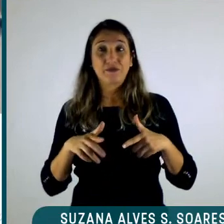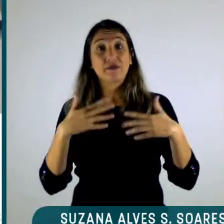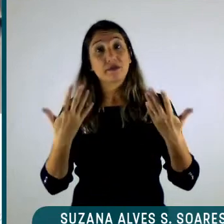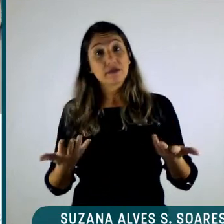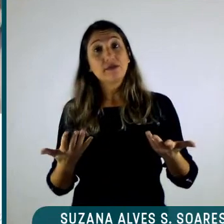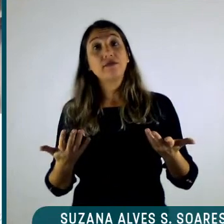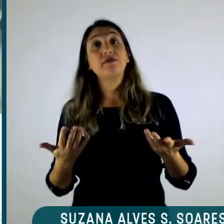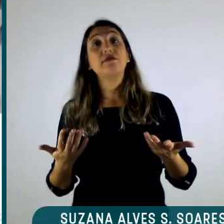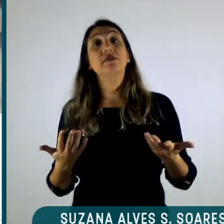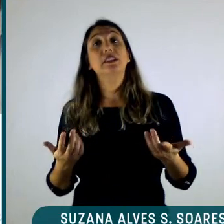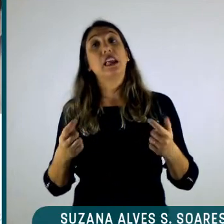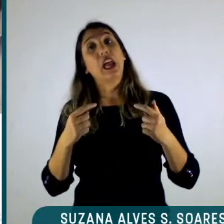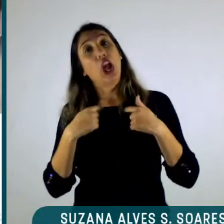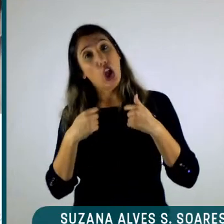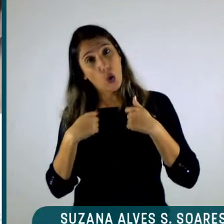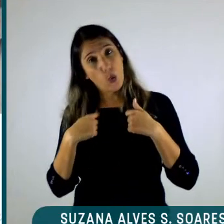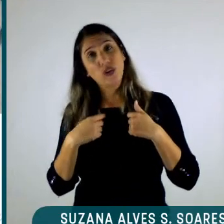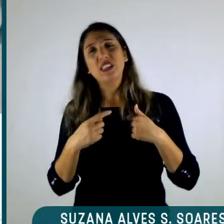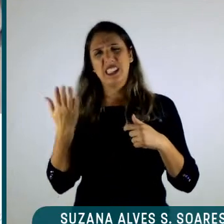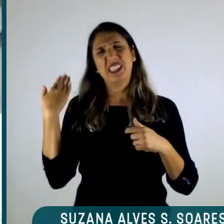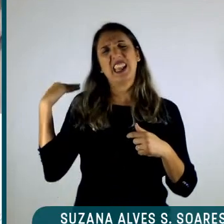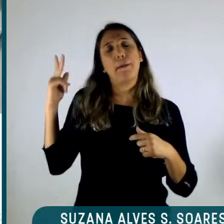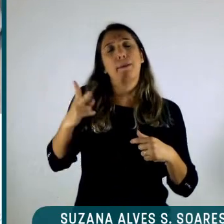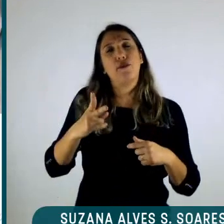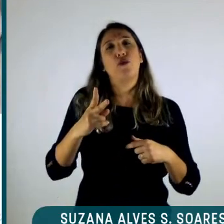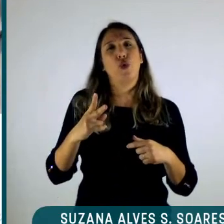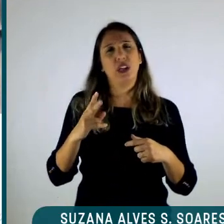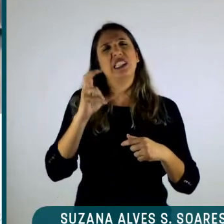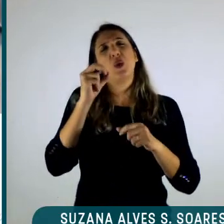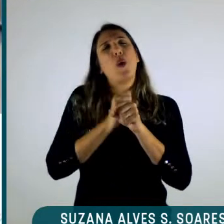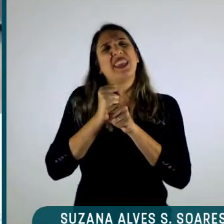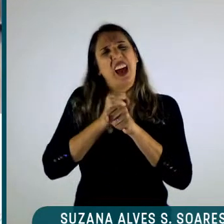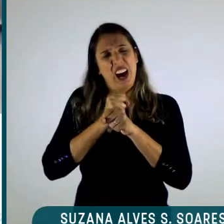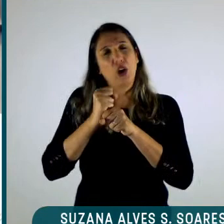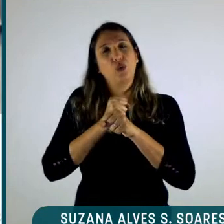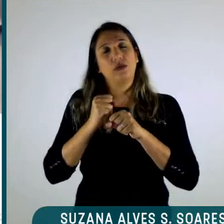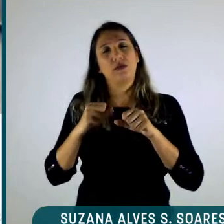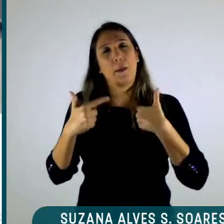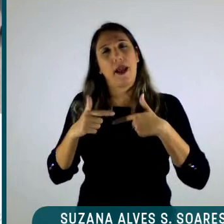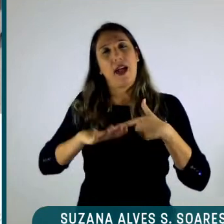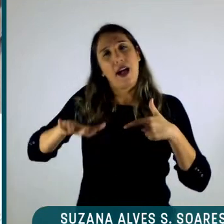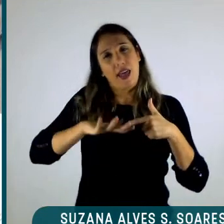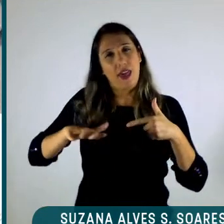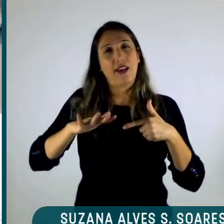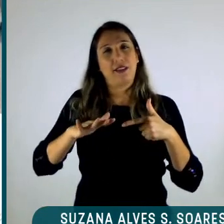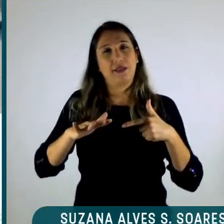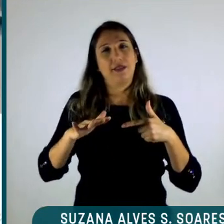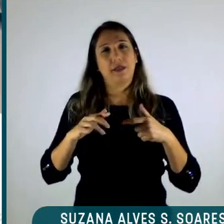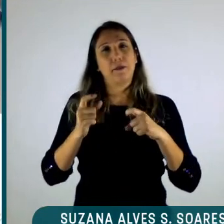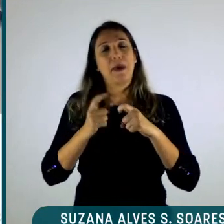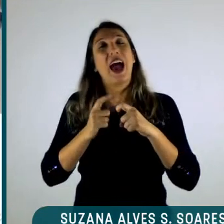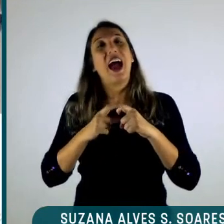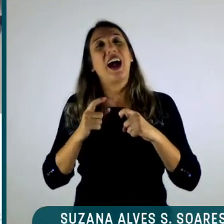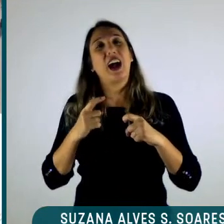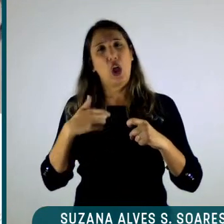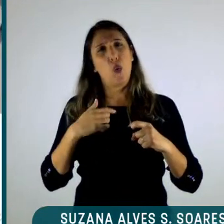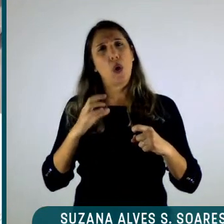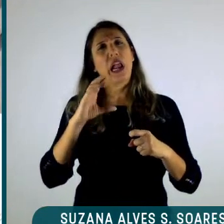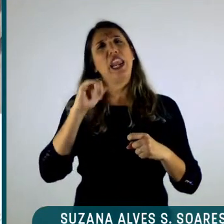the problems. I'm an oncologist. I've always been more than 50 years an